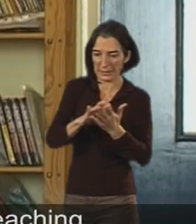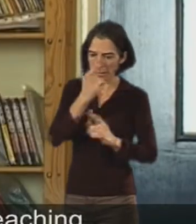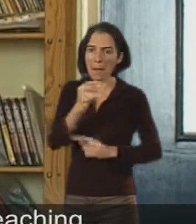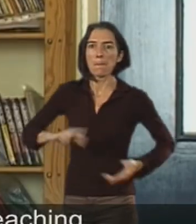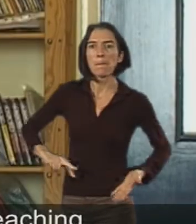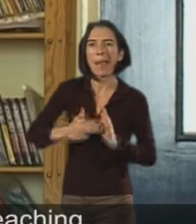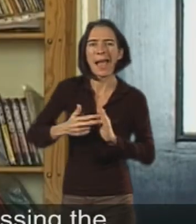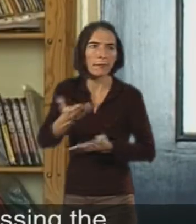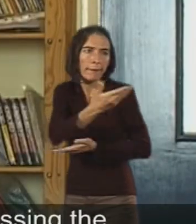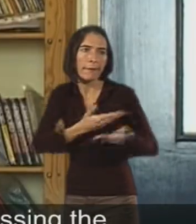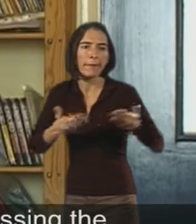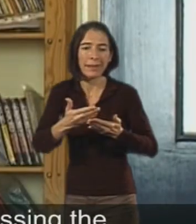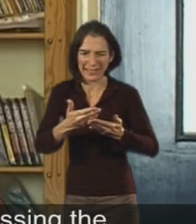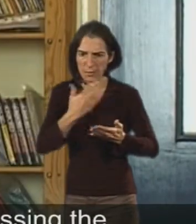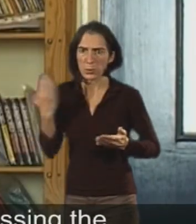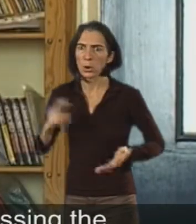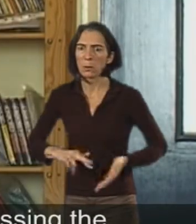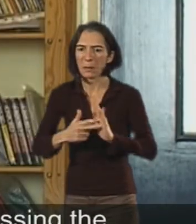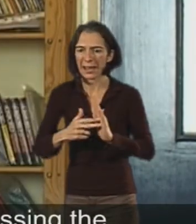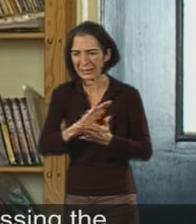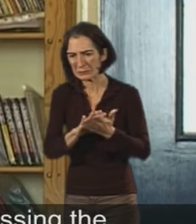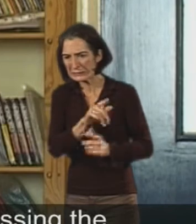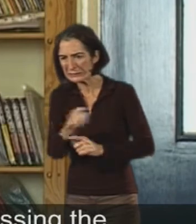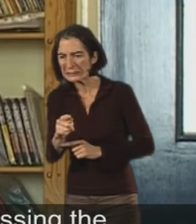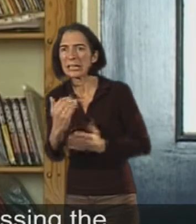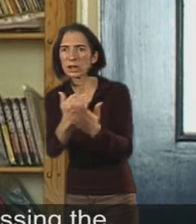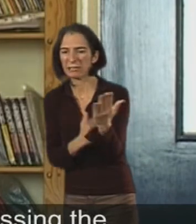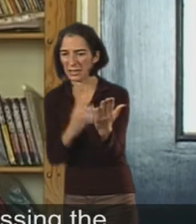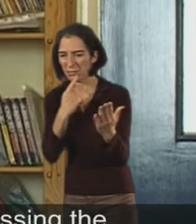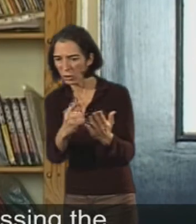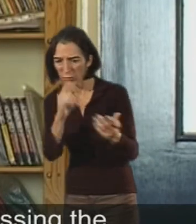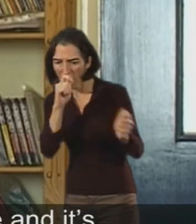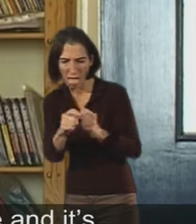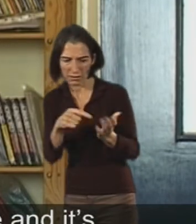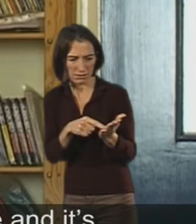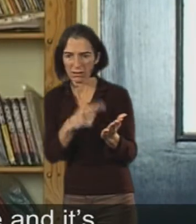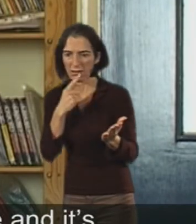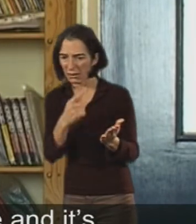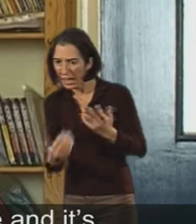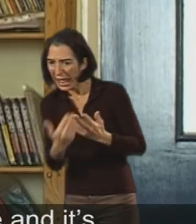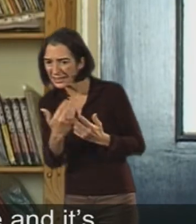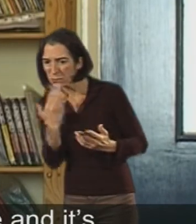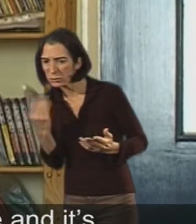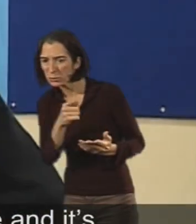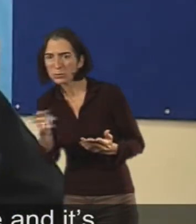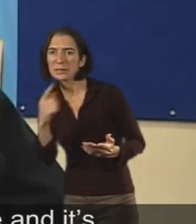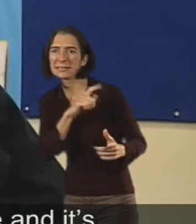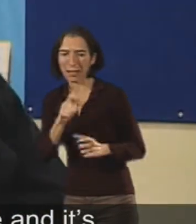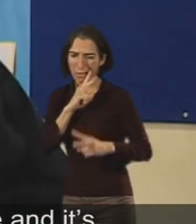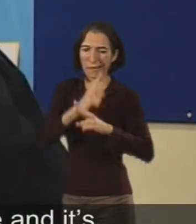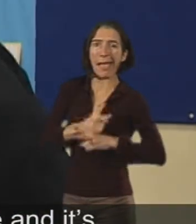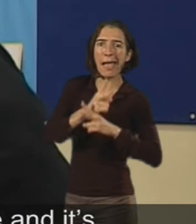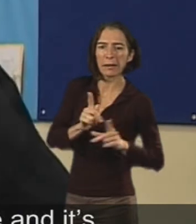to have that planning time. Without that, we're not really accessing the curriculum and changing the dynamics for the pupils. It's still in that caring role, and